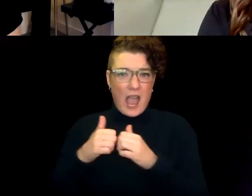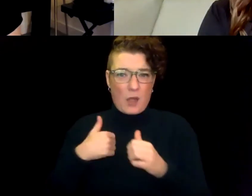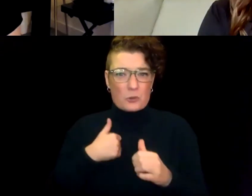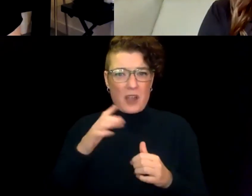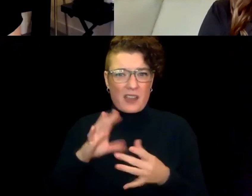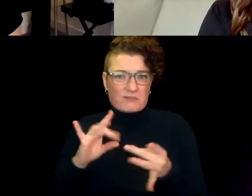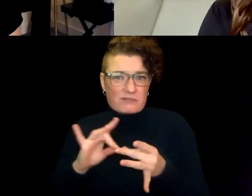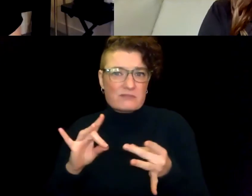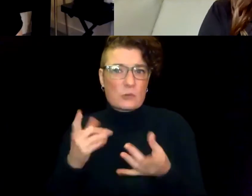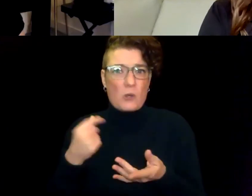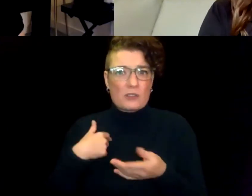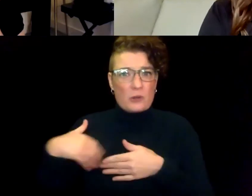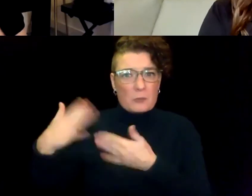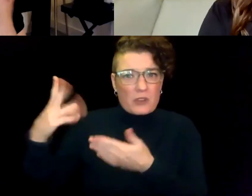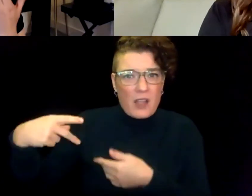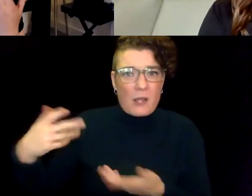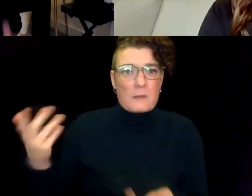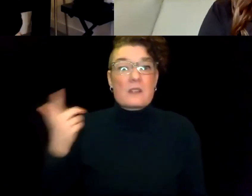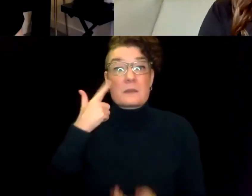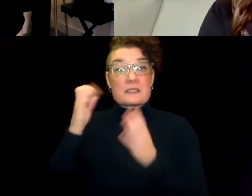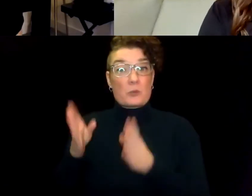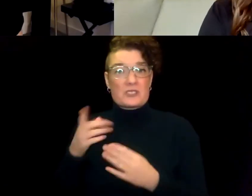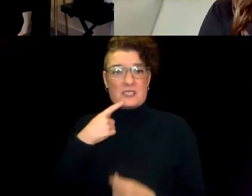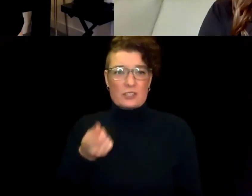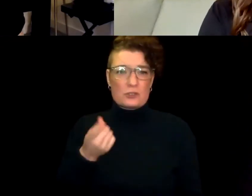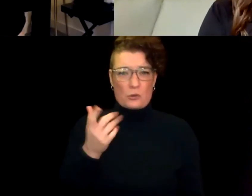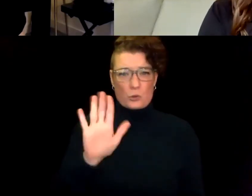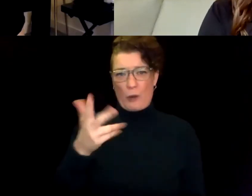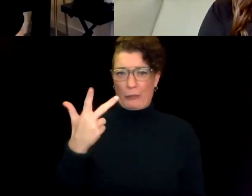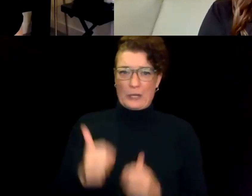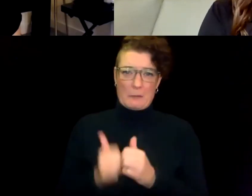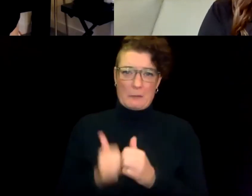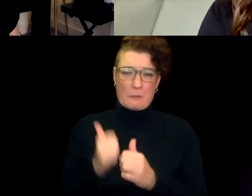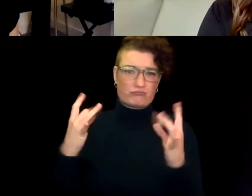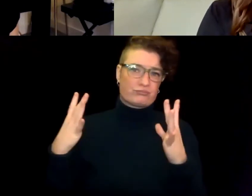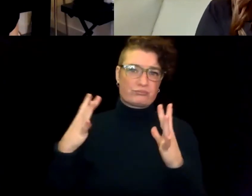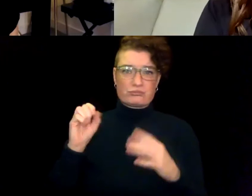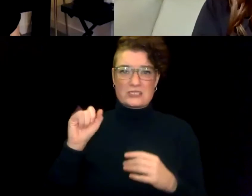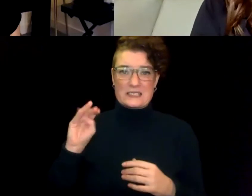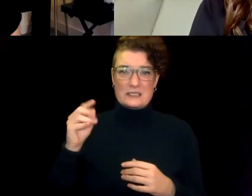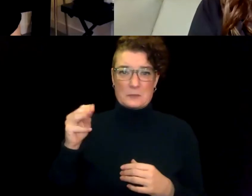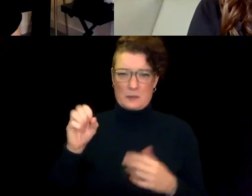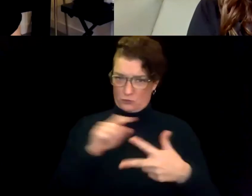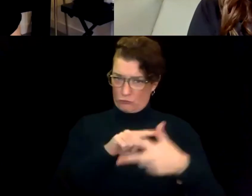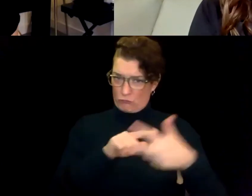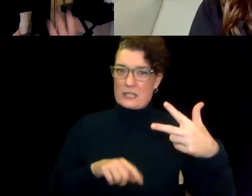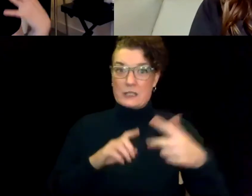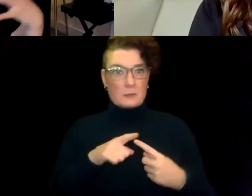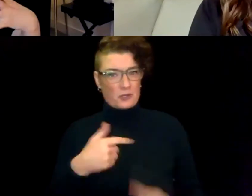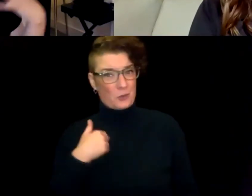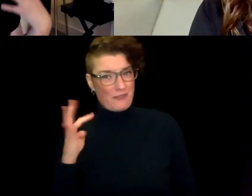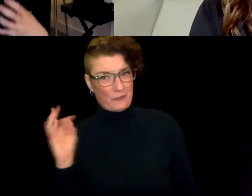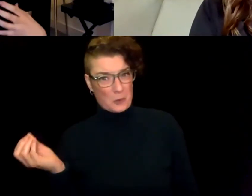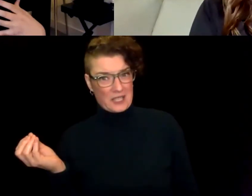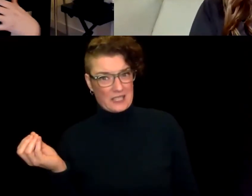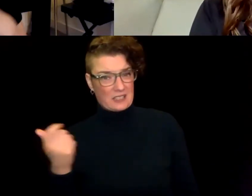Because, when someone says to you, like, what are your 3 most pressing symptoms when you have like 40 symptoms and you're trying to get them to actually like